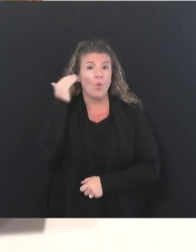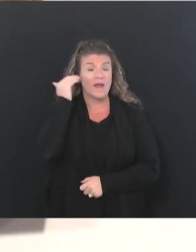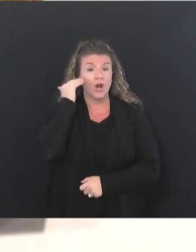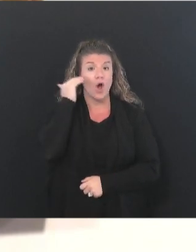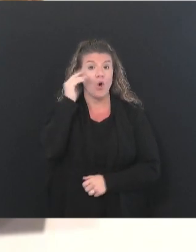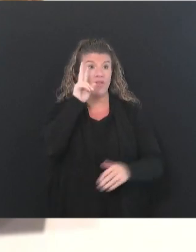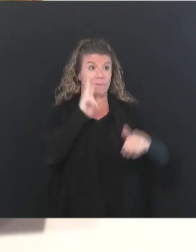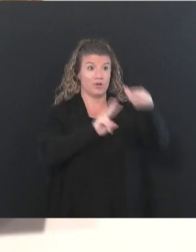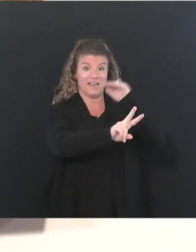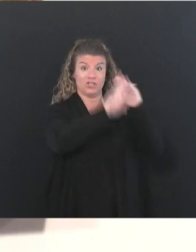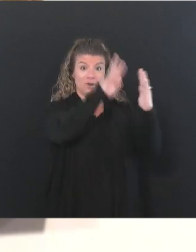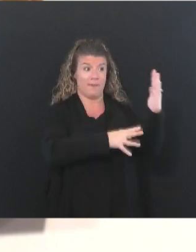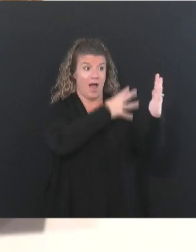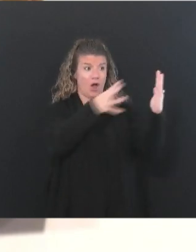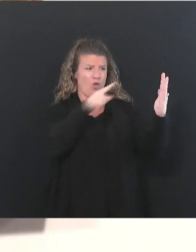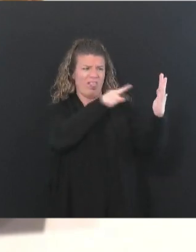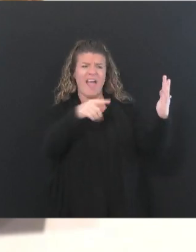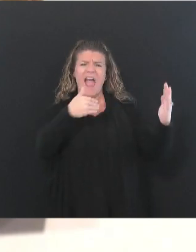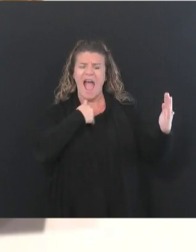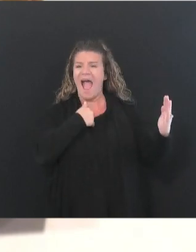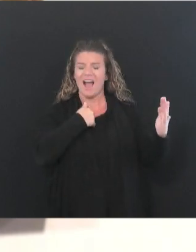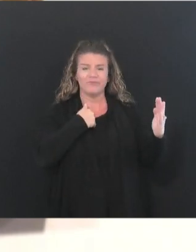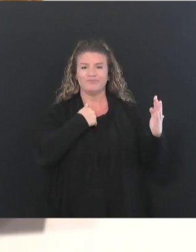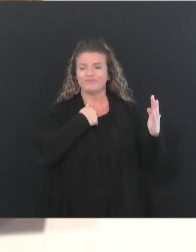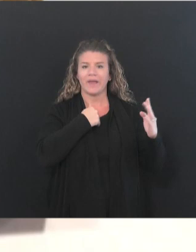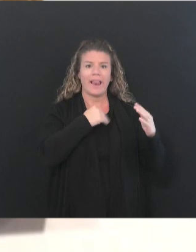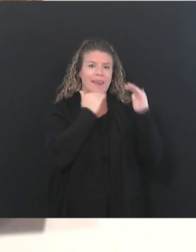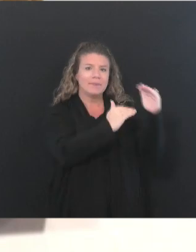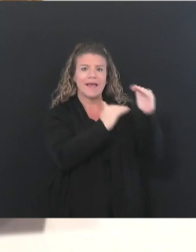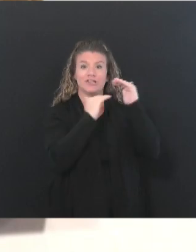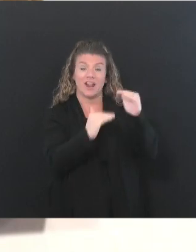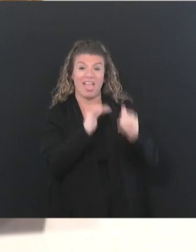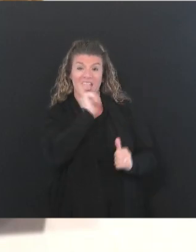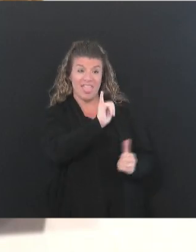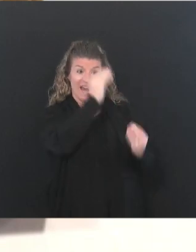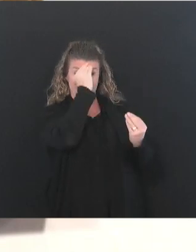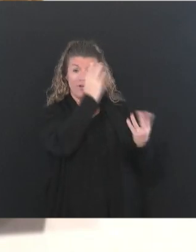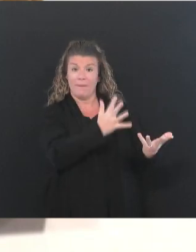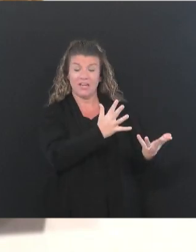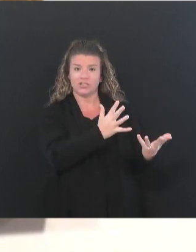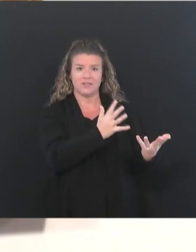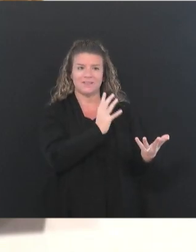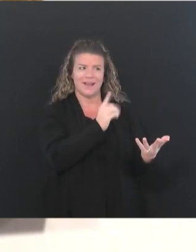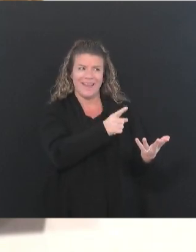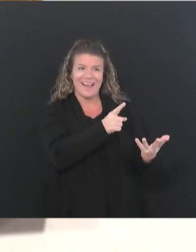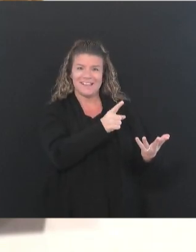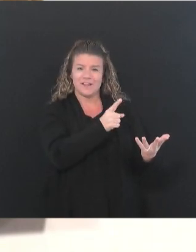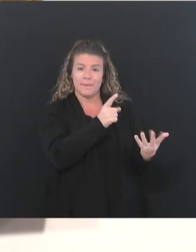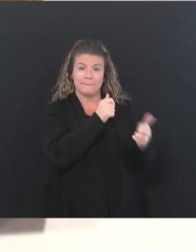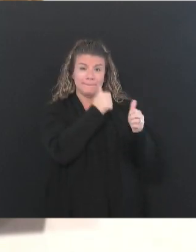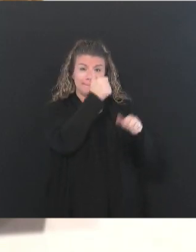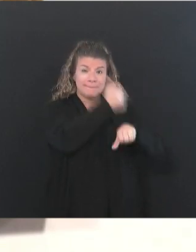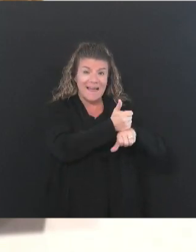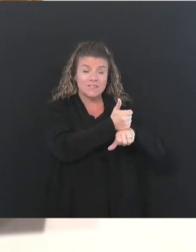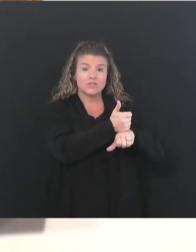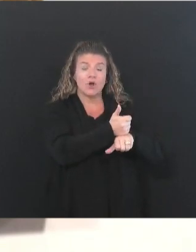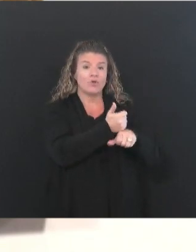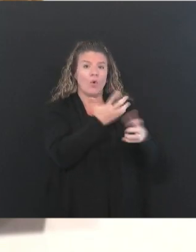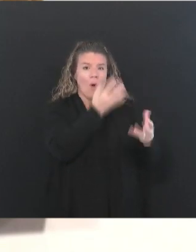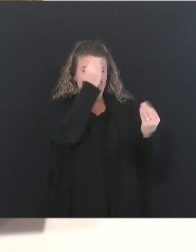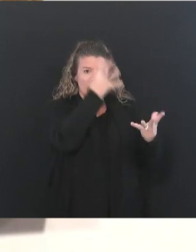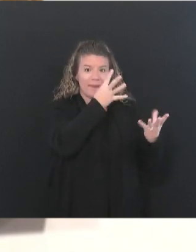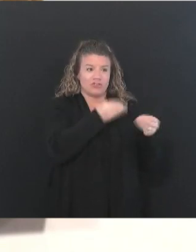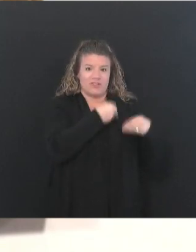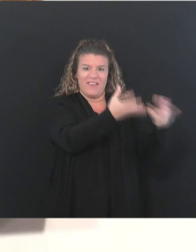many limitations. They are only as good as the information that's fed to them, and they're very dynamic. So as the